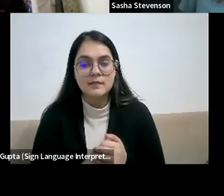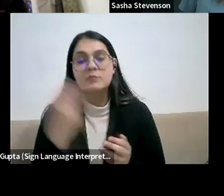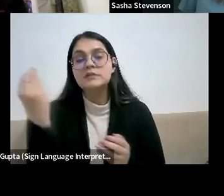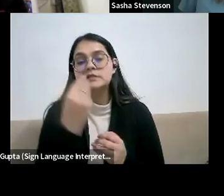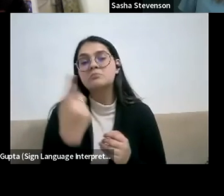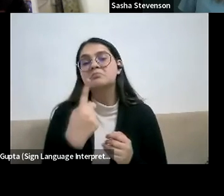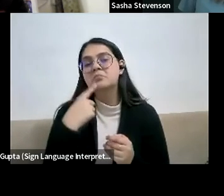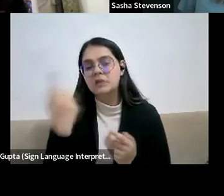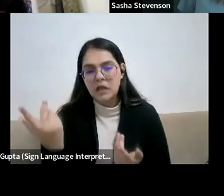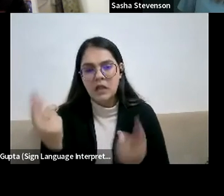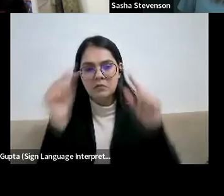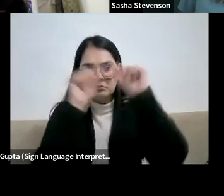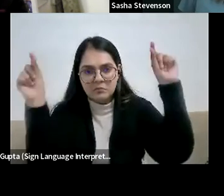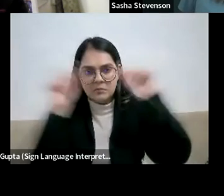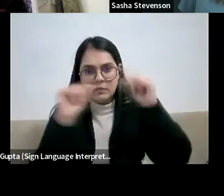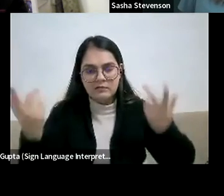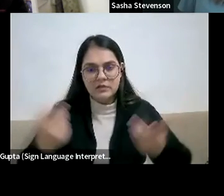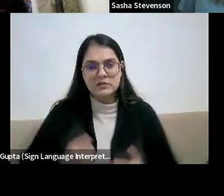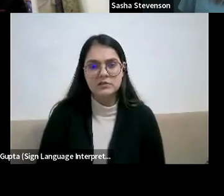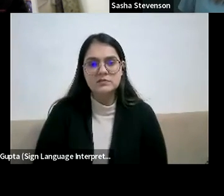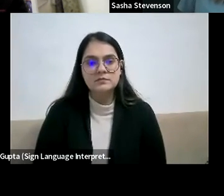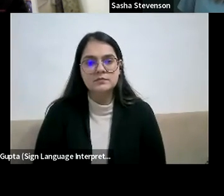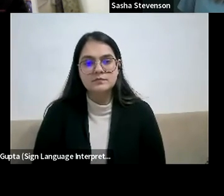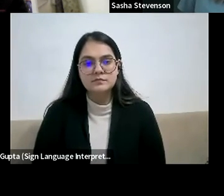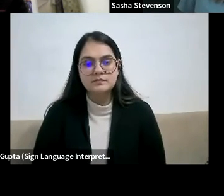define diversity in terms of